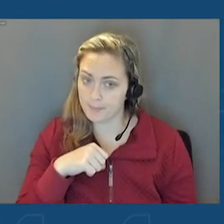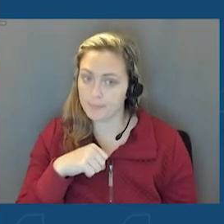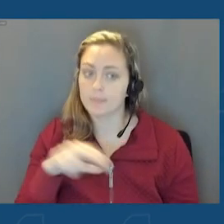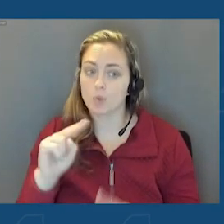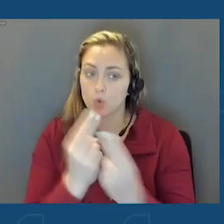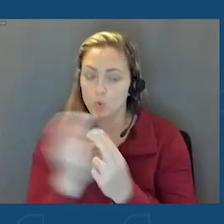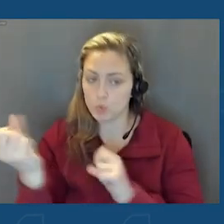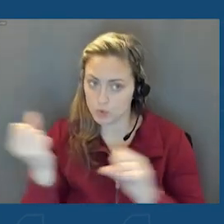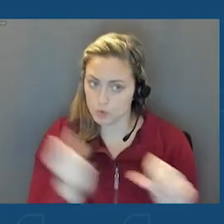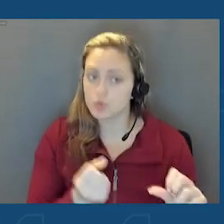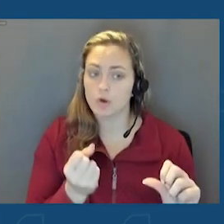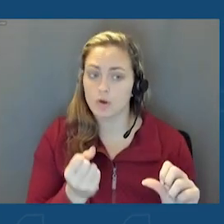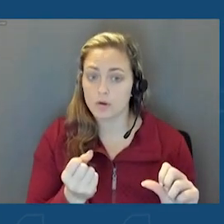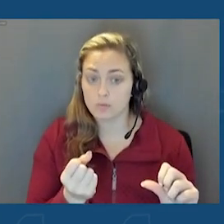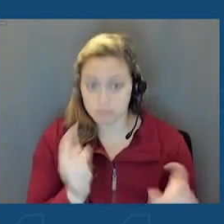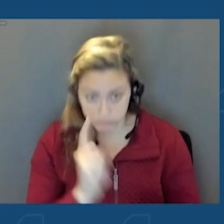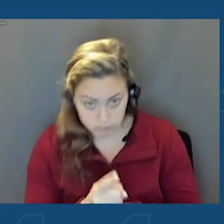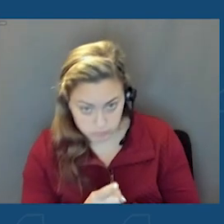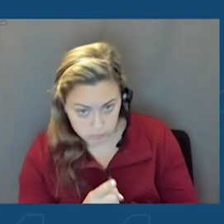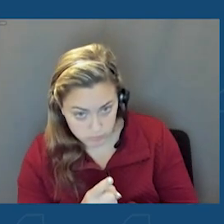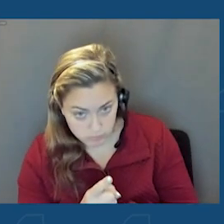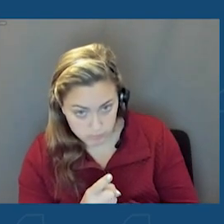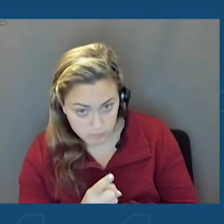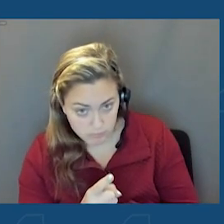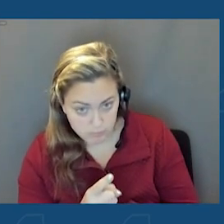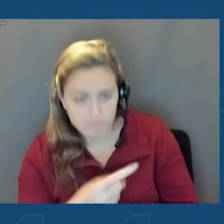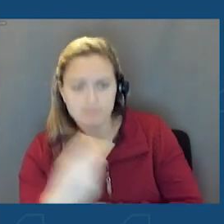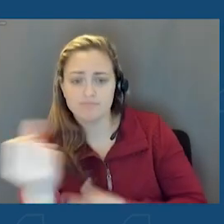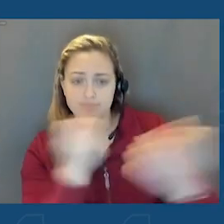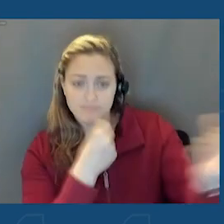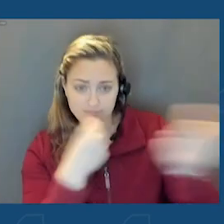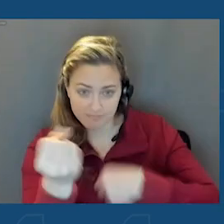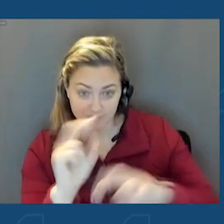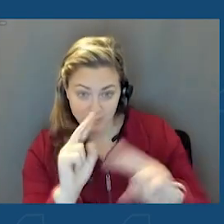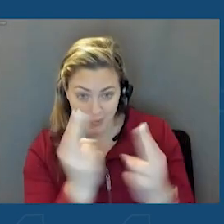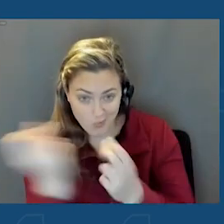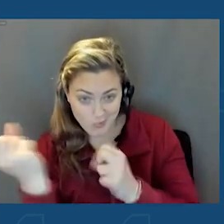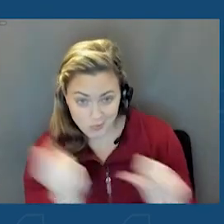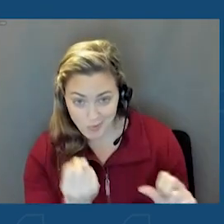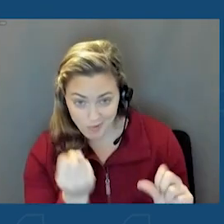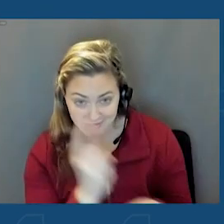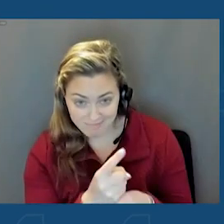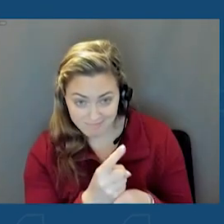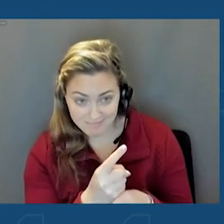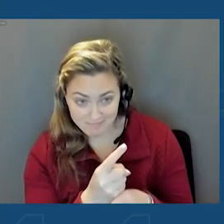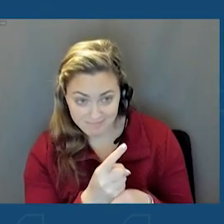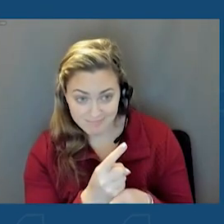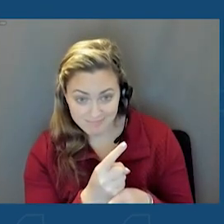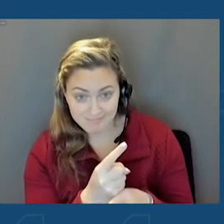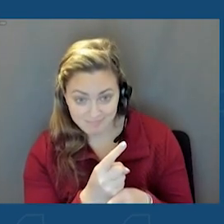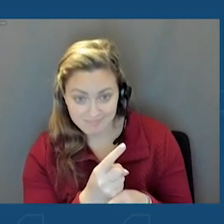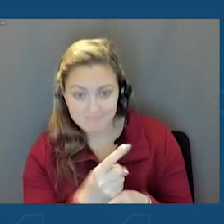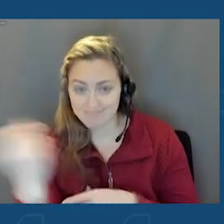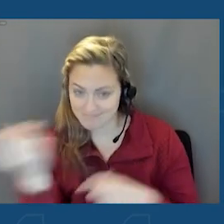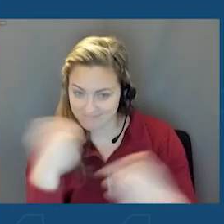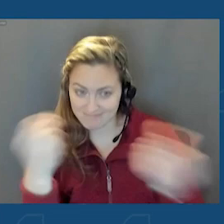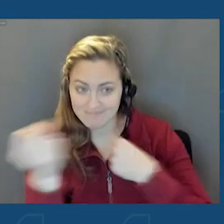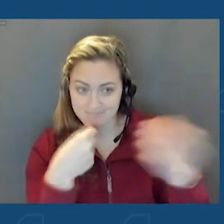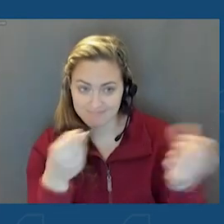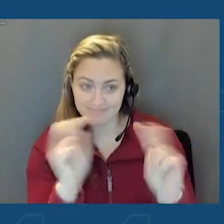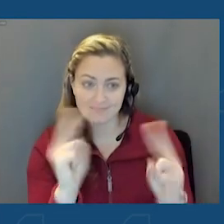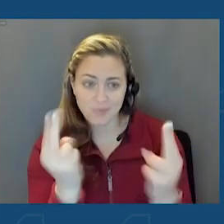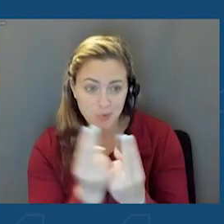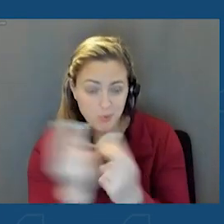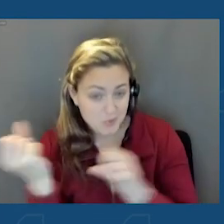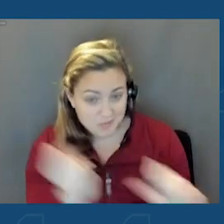strong, are we not? Union strong, are we not? Union strong, are we not? Union strong, are we